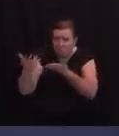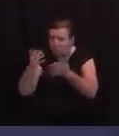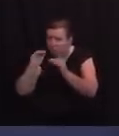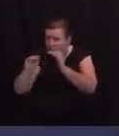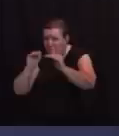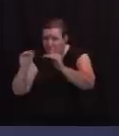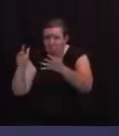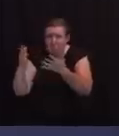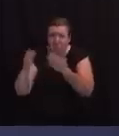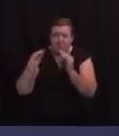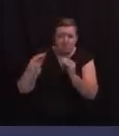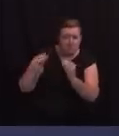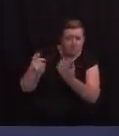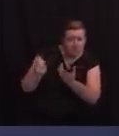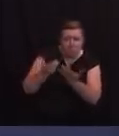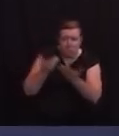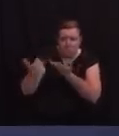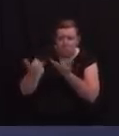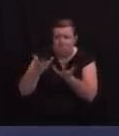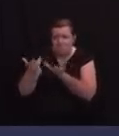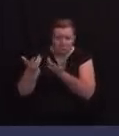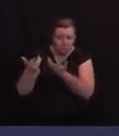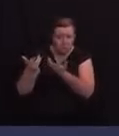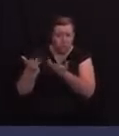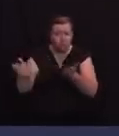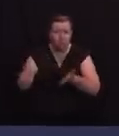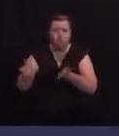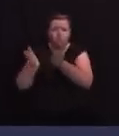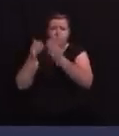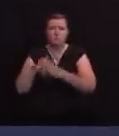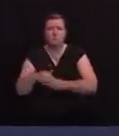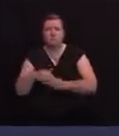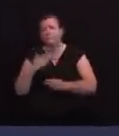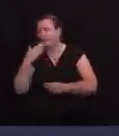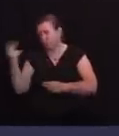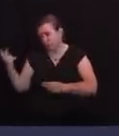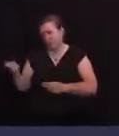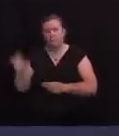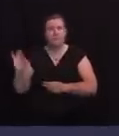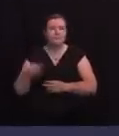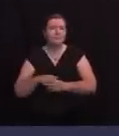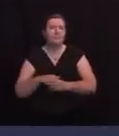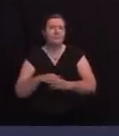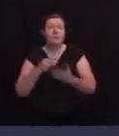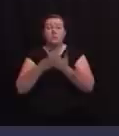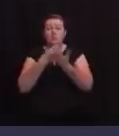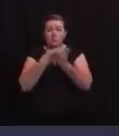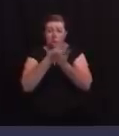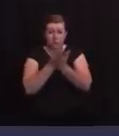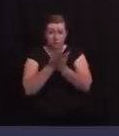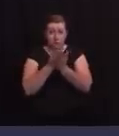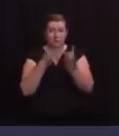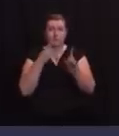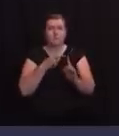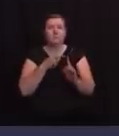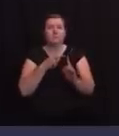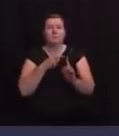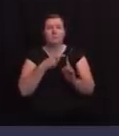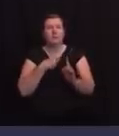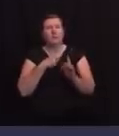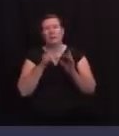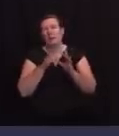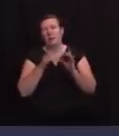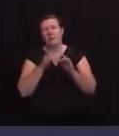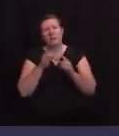and increase those numbers. Thank you both. On the budget items, Alex, I'll tick through. I won't comment on